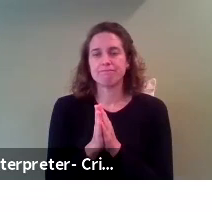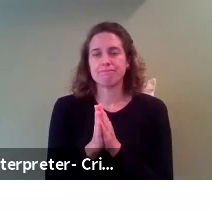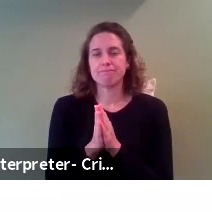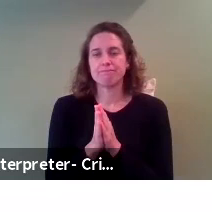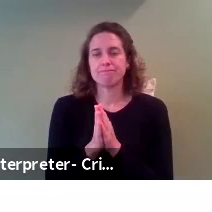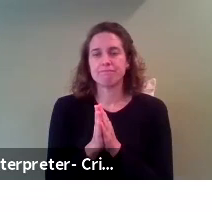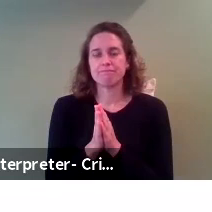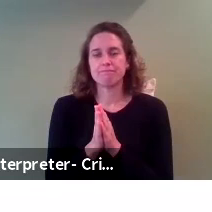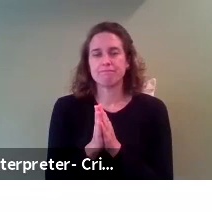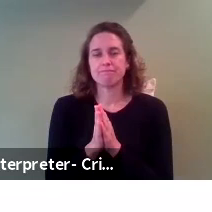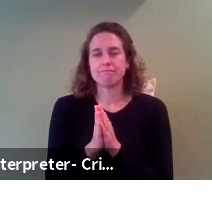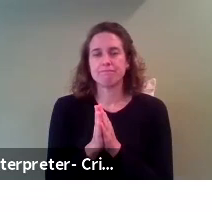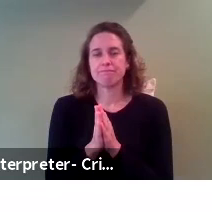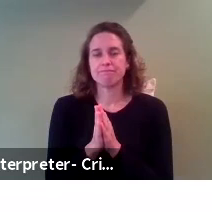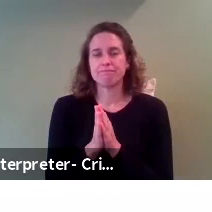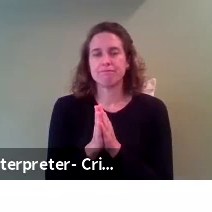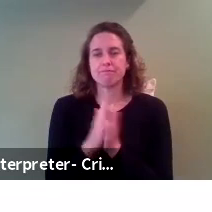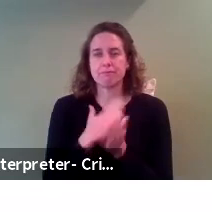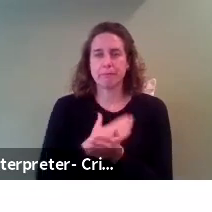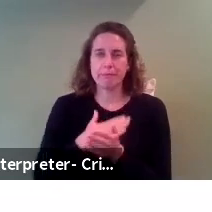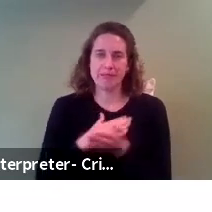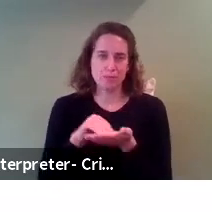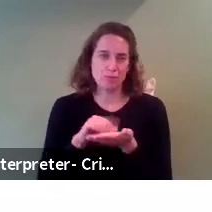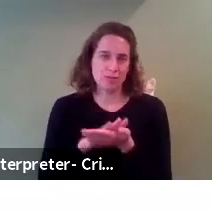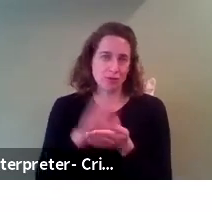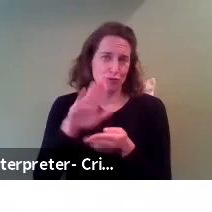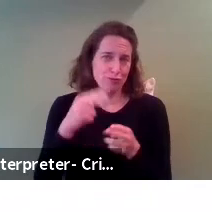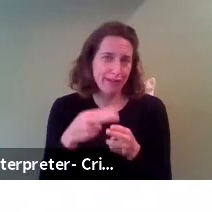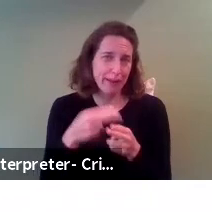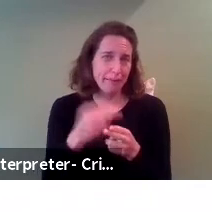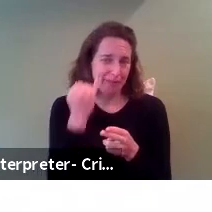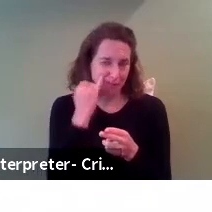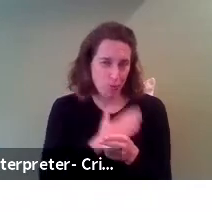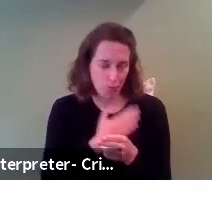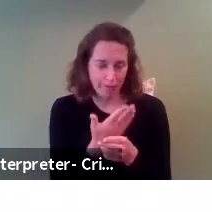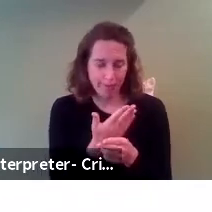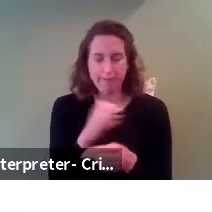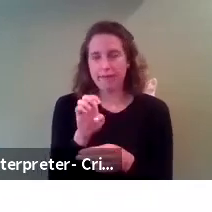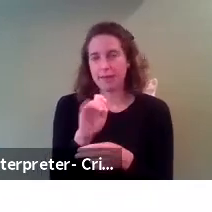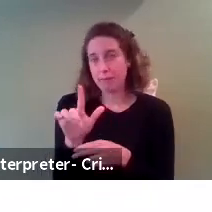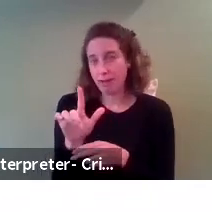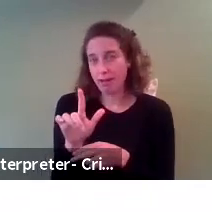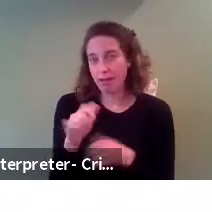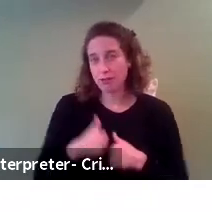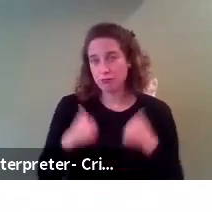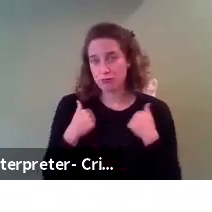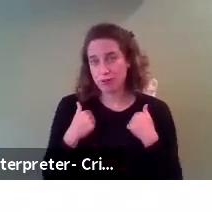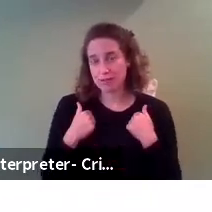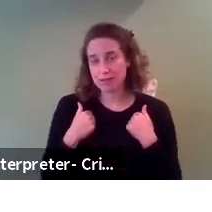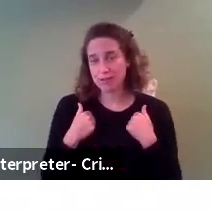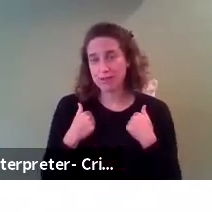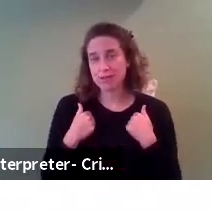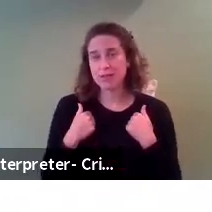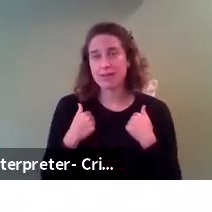a survey that if you're willing to put your name in it, email address, you may be one of